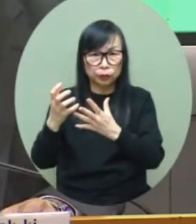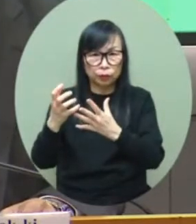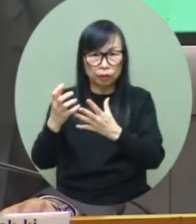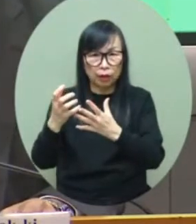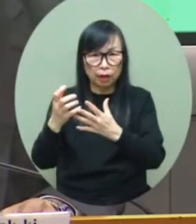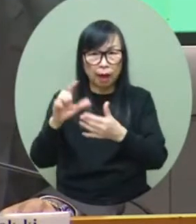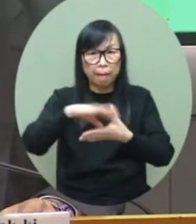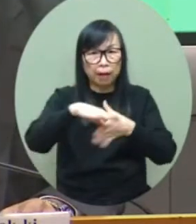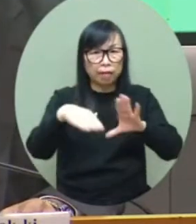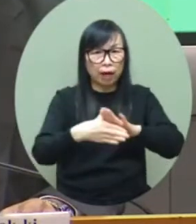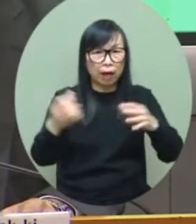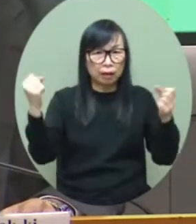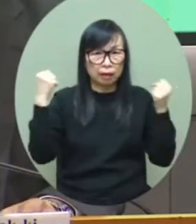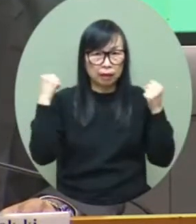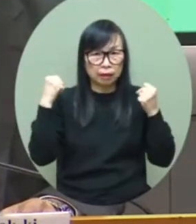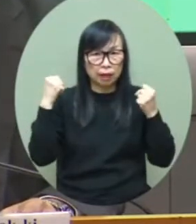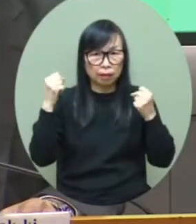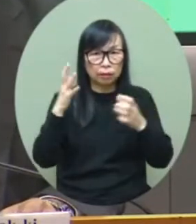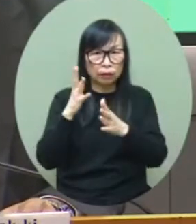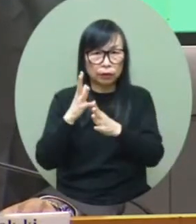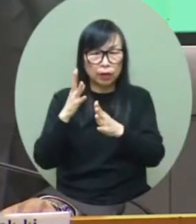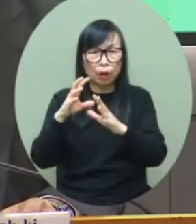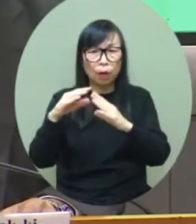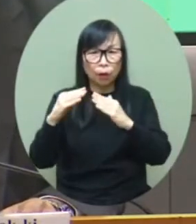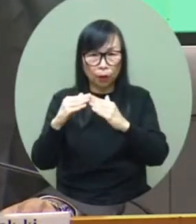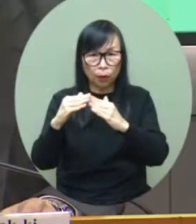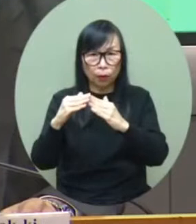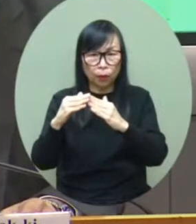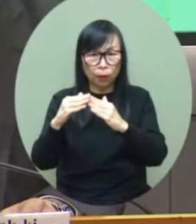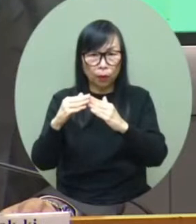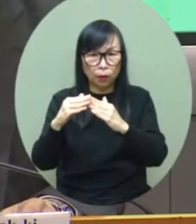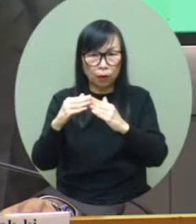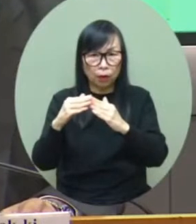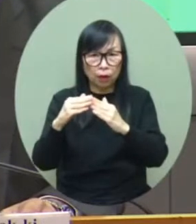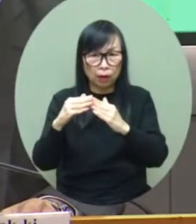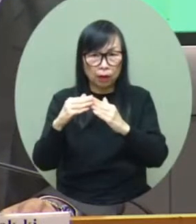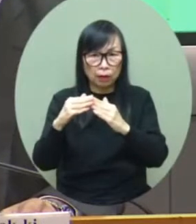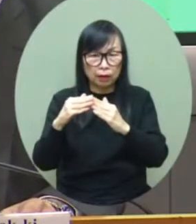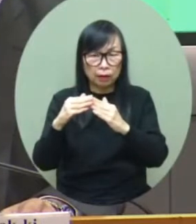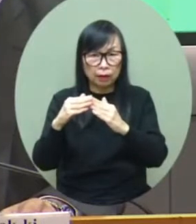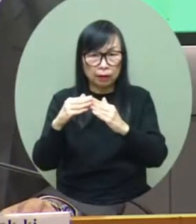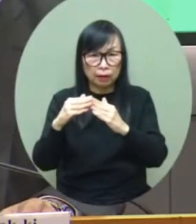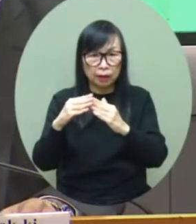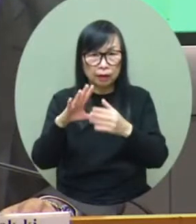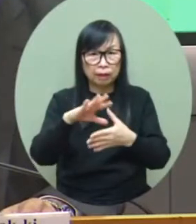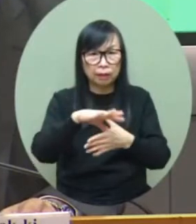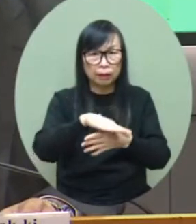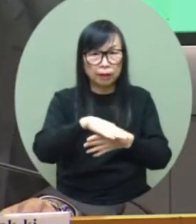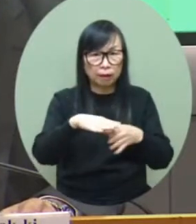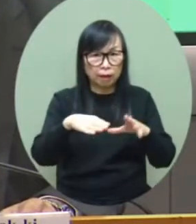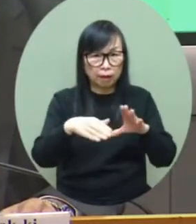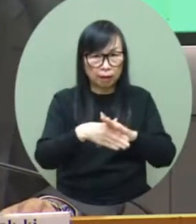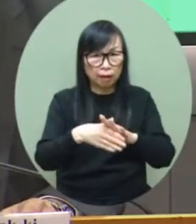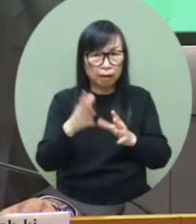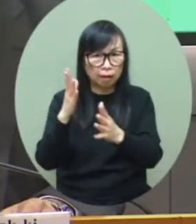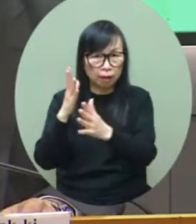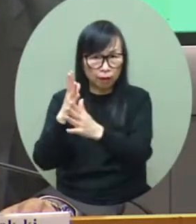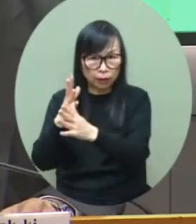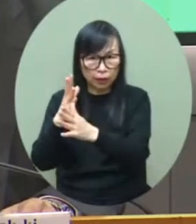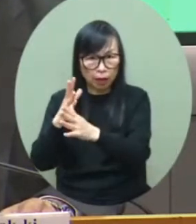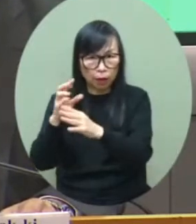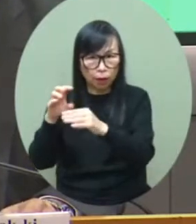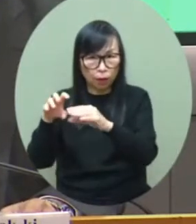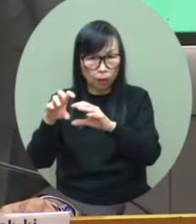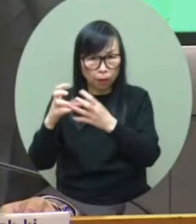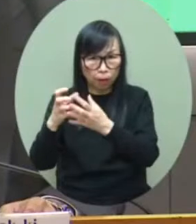The mainland will also resume travel group arrangement. The relevant